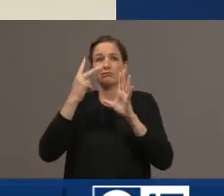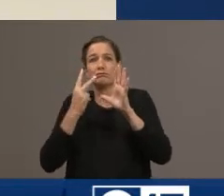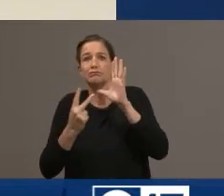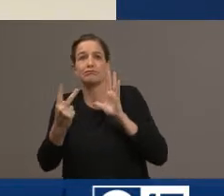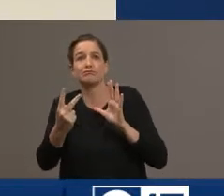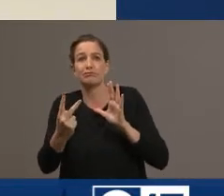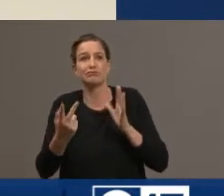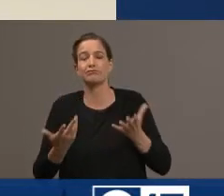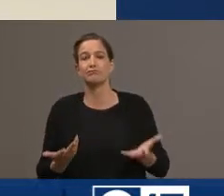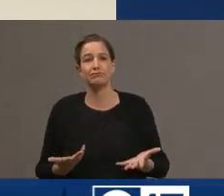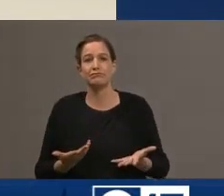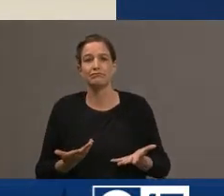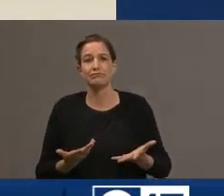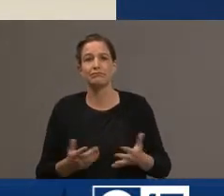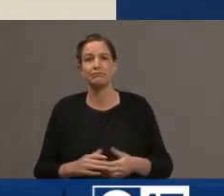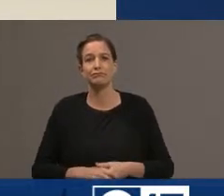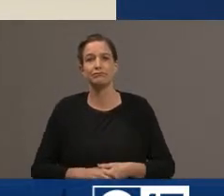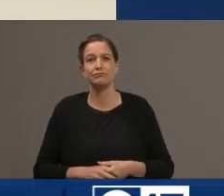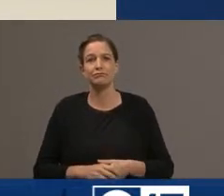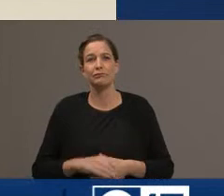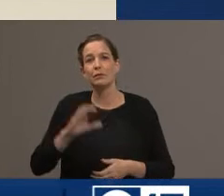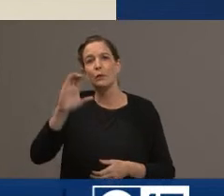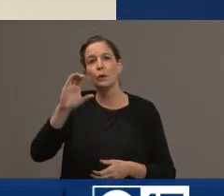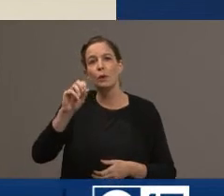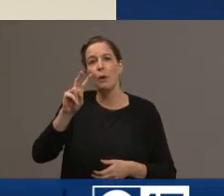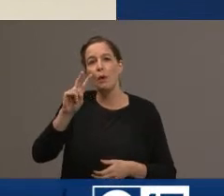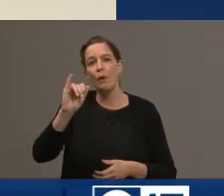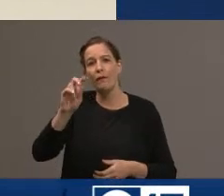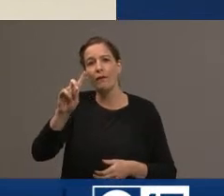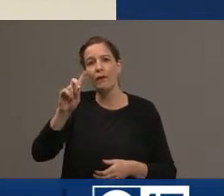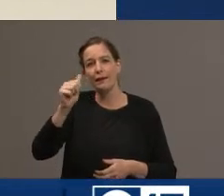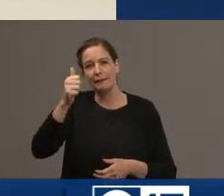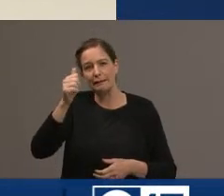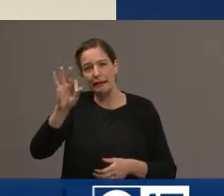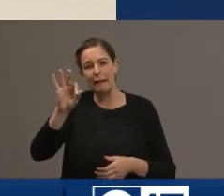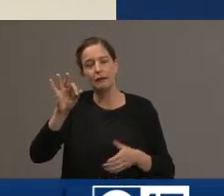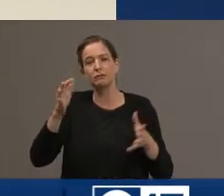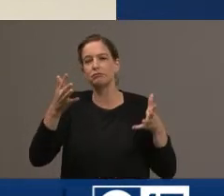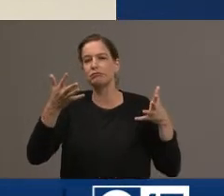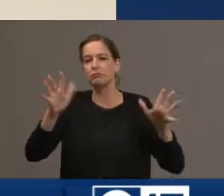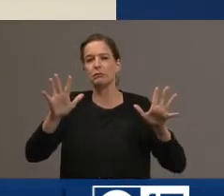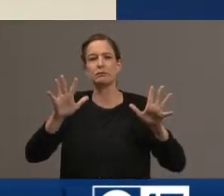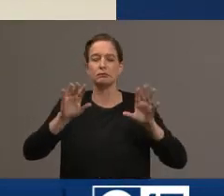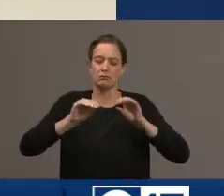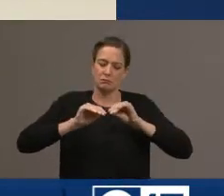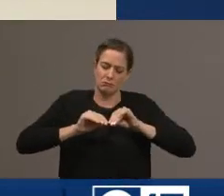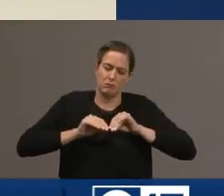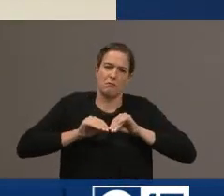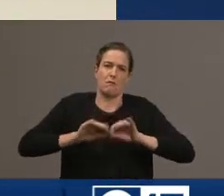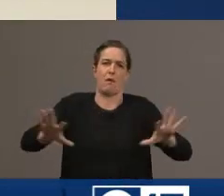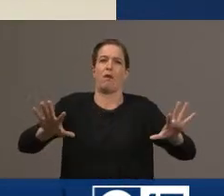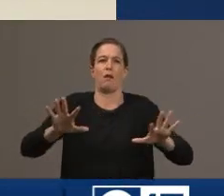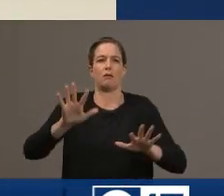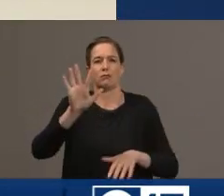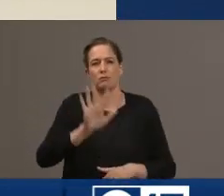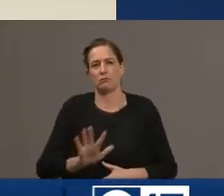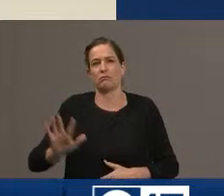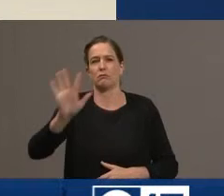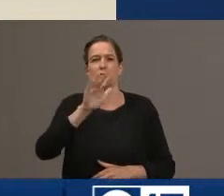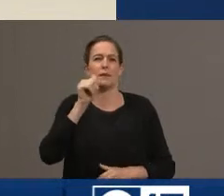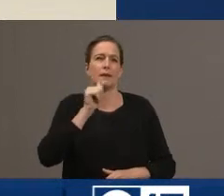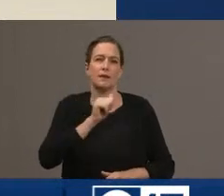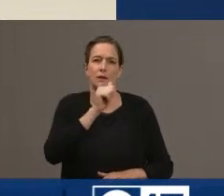And COVID-19 is widespread in Arizona. It's in all 15 of our